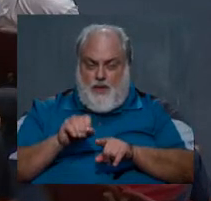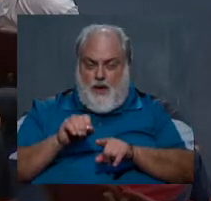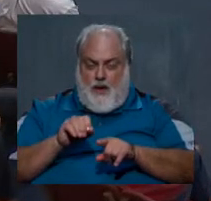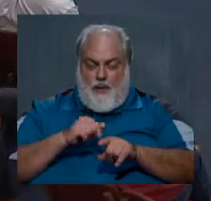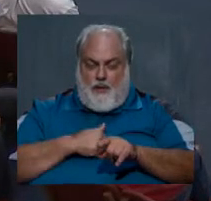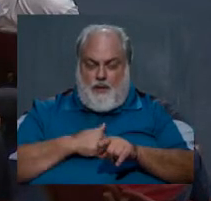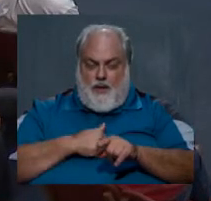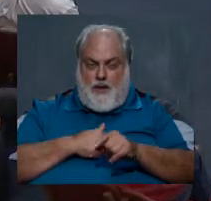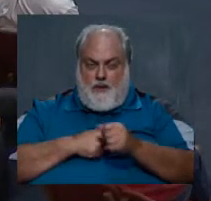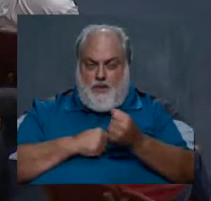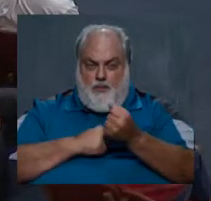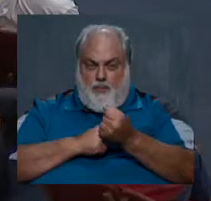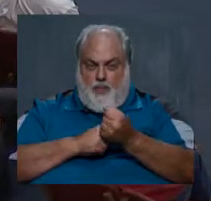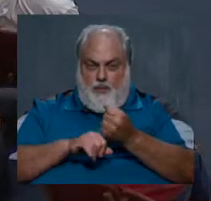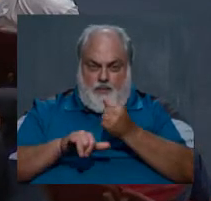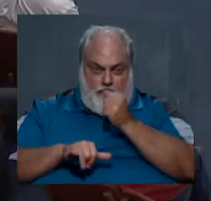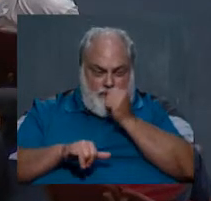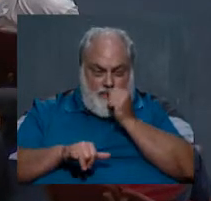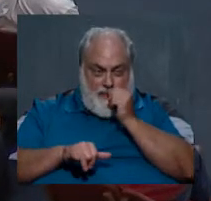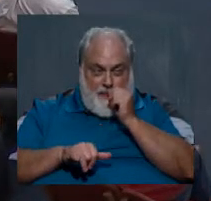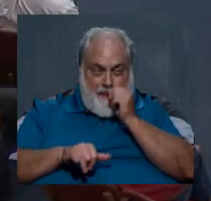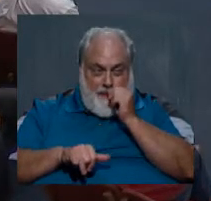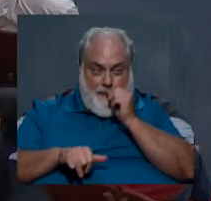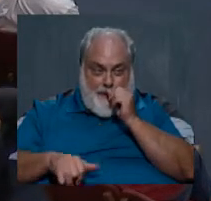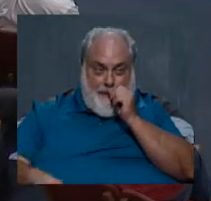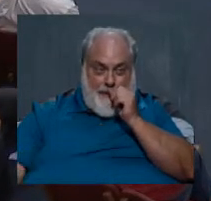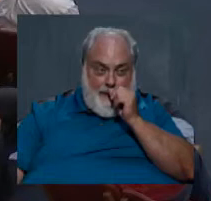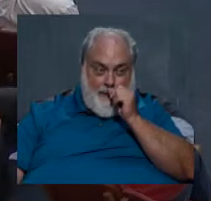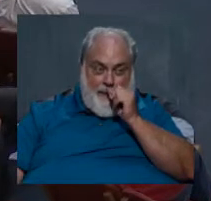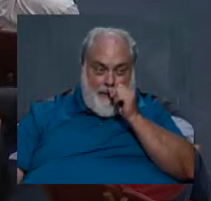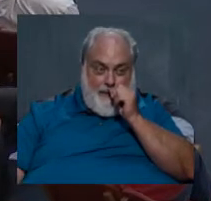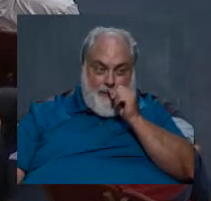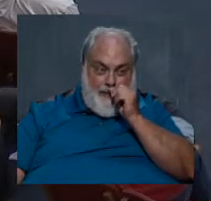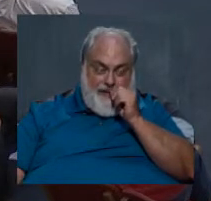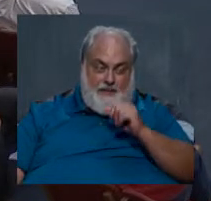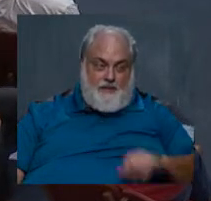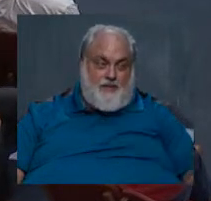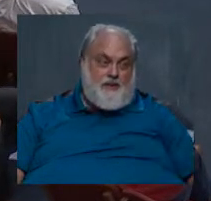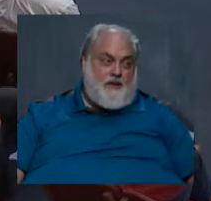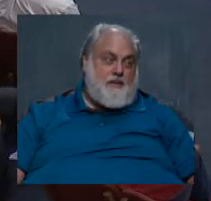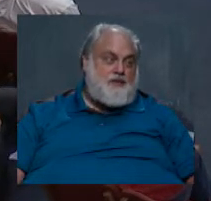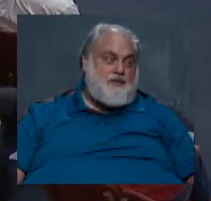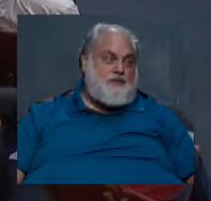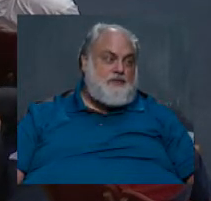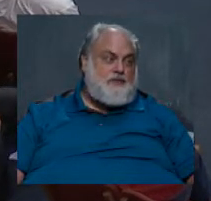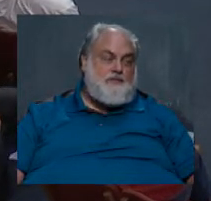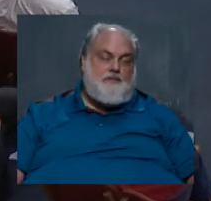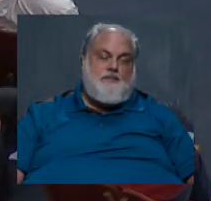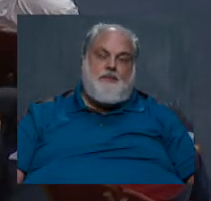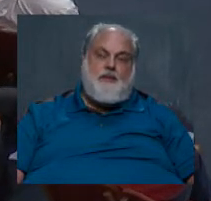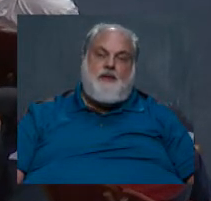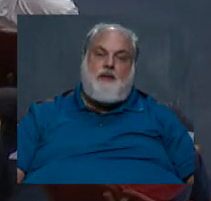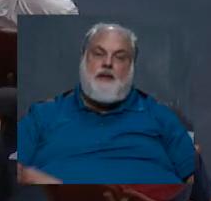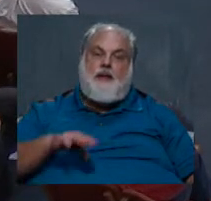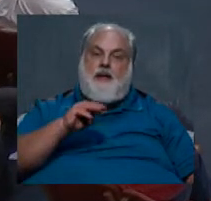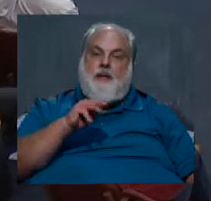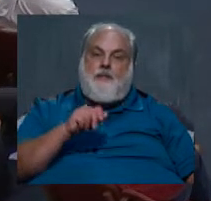support of this project. Thank you, Commissioner Cox. Other commissioners? Commissioner May.